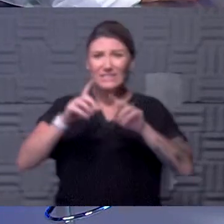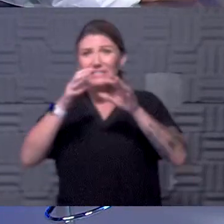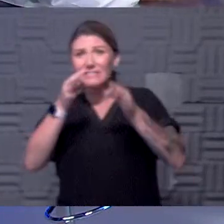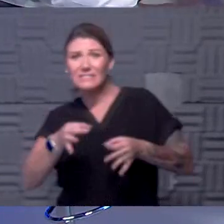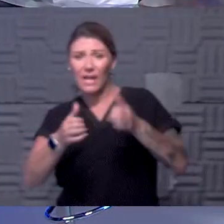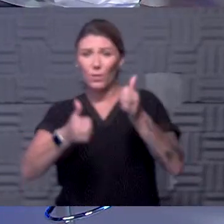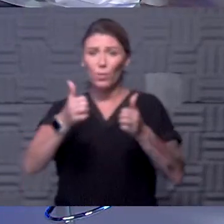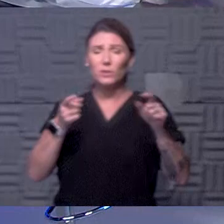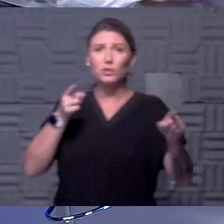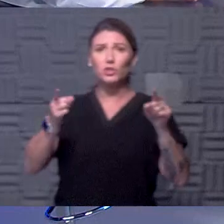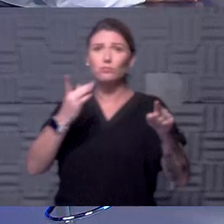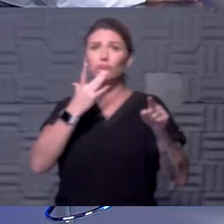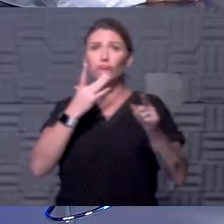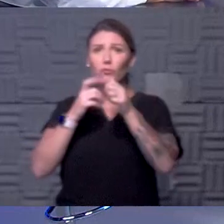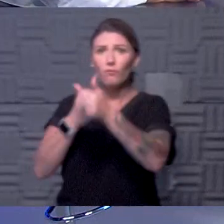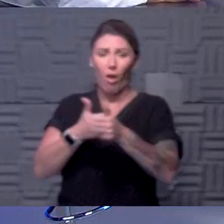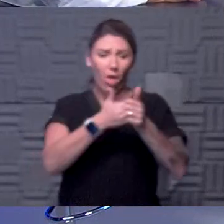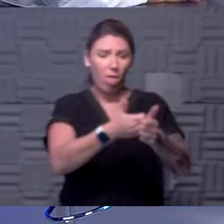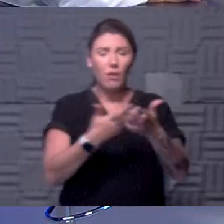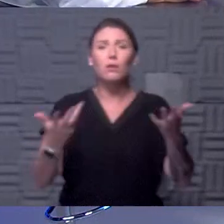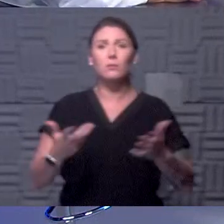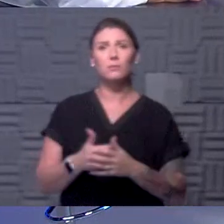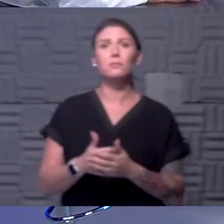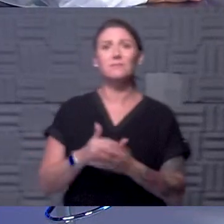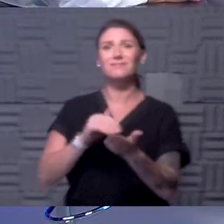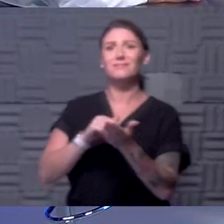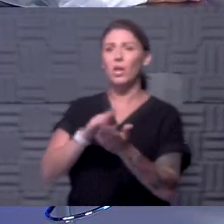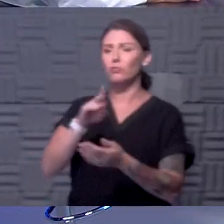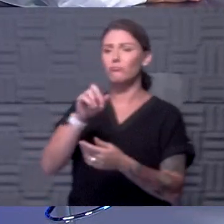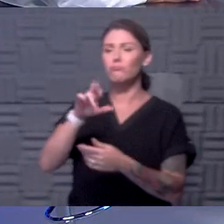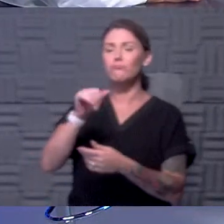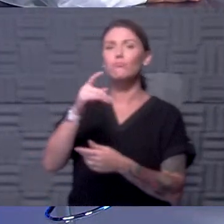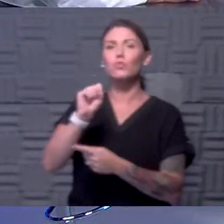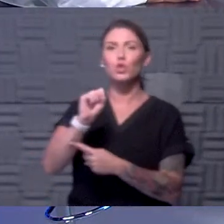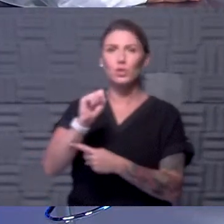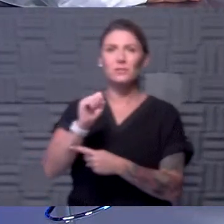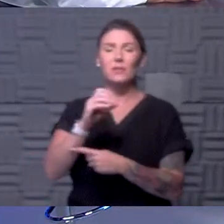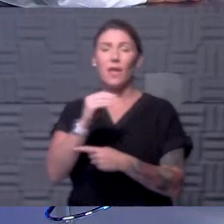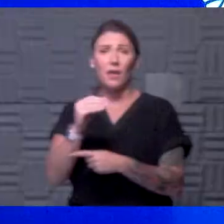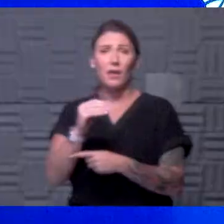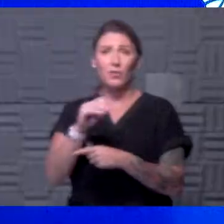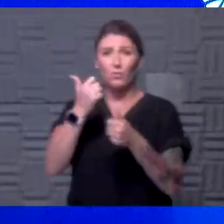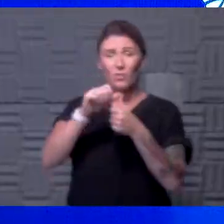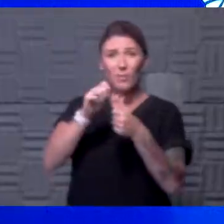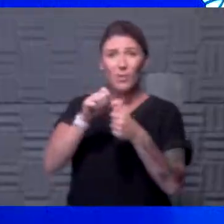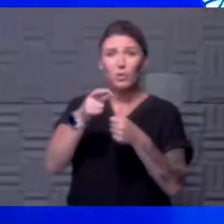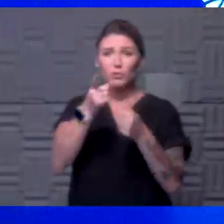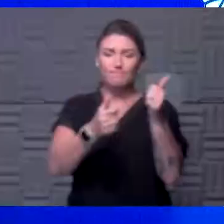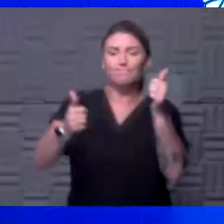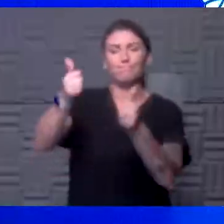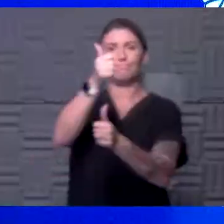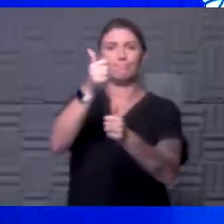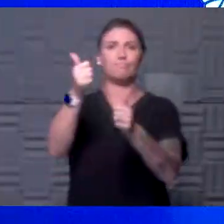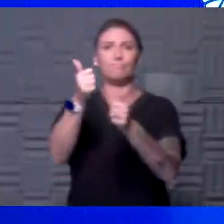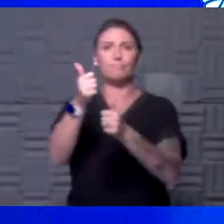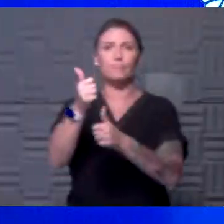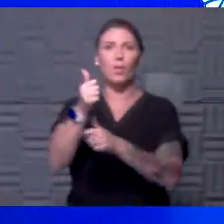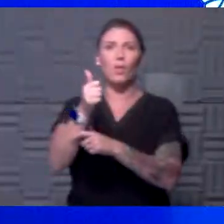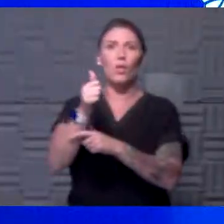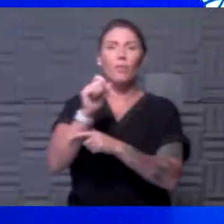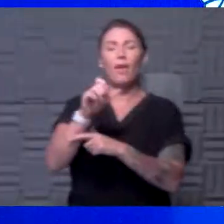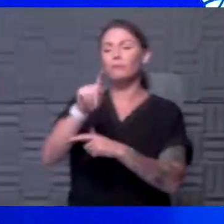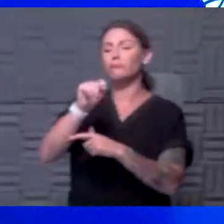one they want. And that's, when Dr. Burks was here on Saturday, that's one of the things she pointed out. And you'll remember Dr. Burks is the head of the Trump